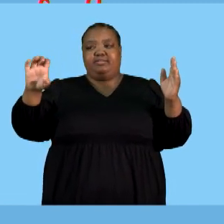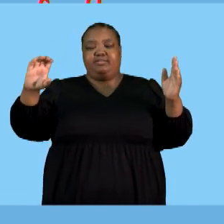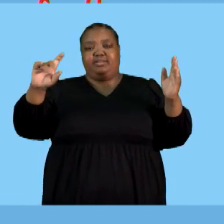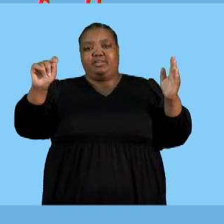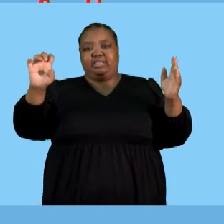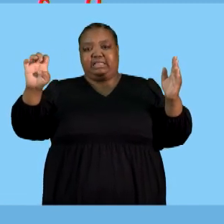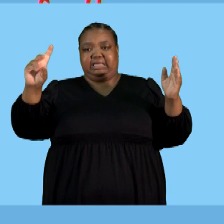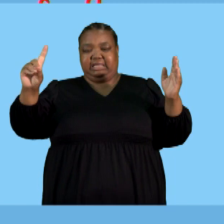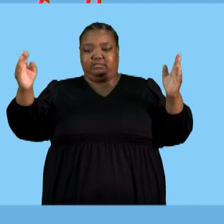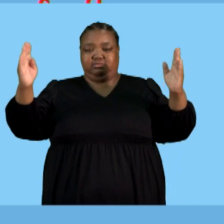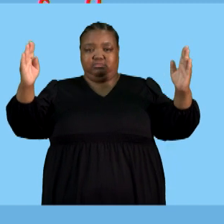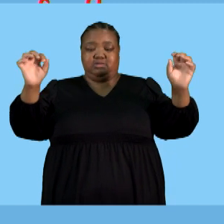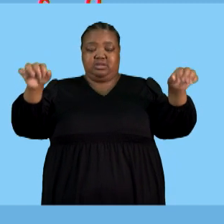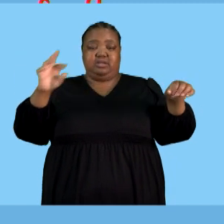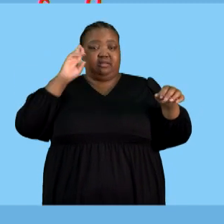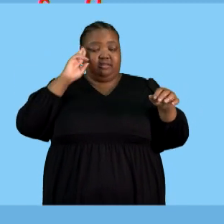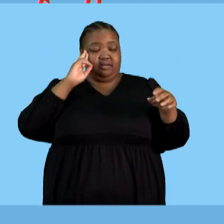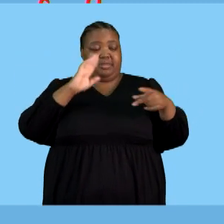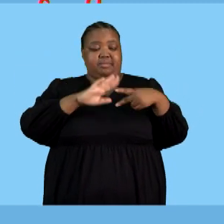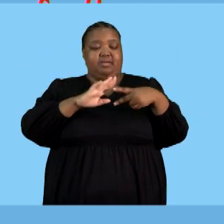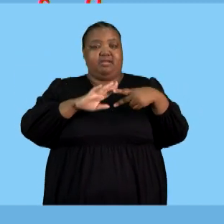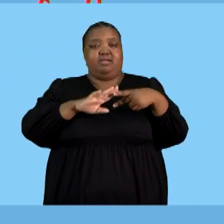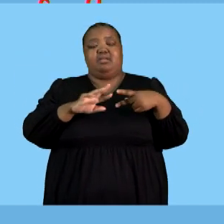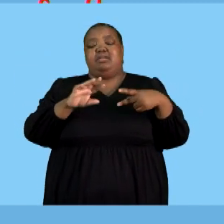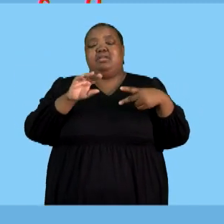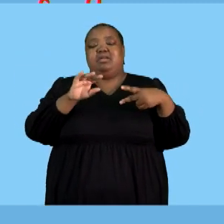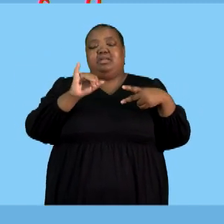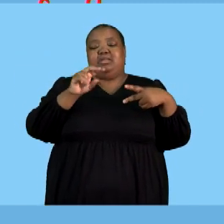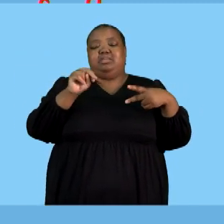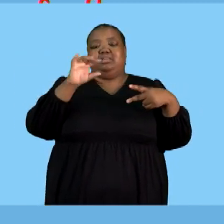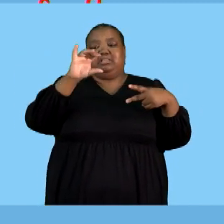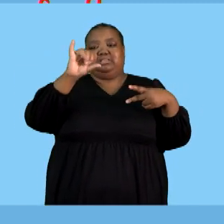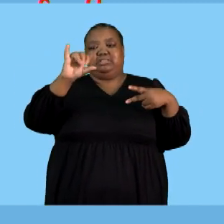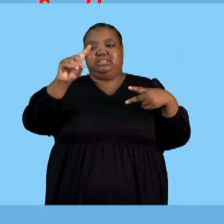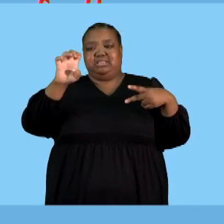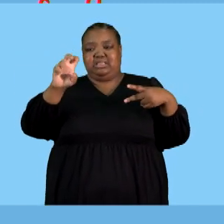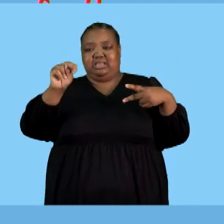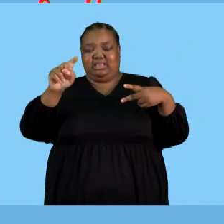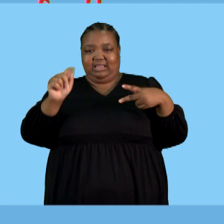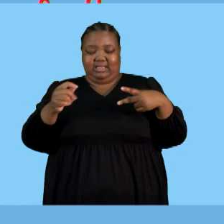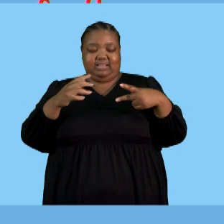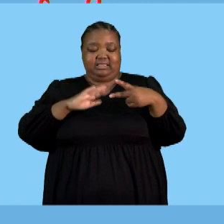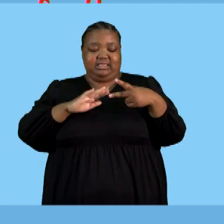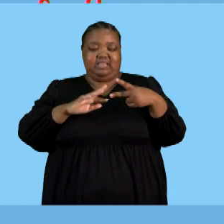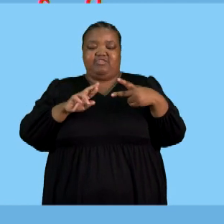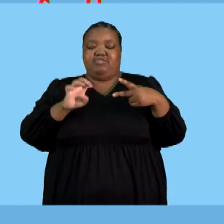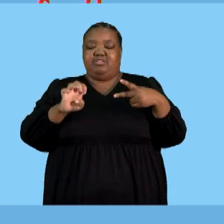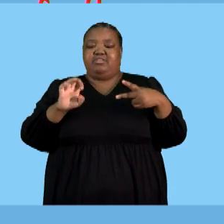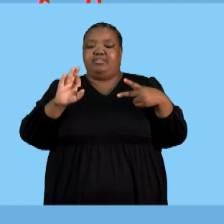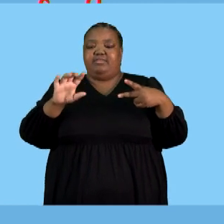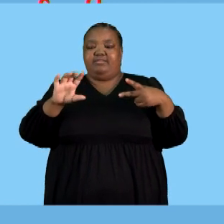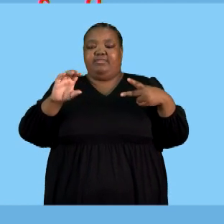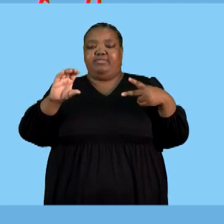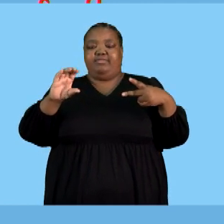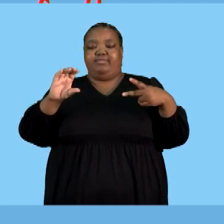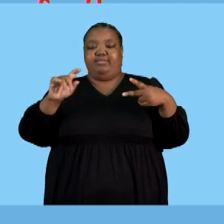that those 2 angles, they are equal. The angle of incidence and the angle of reflection, they are equal. So the angle